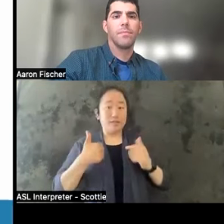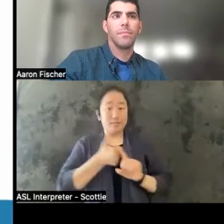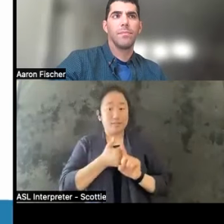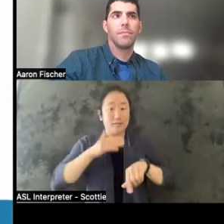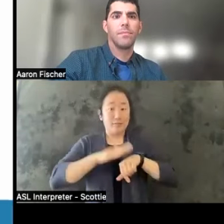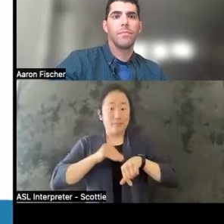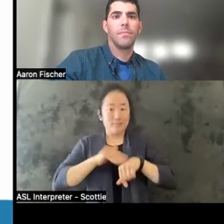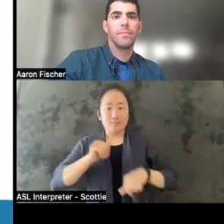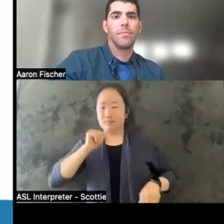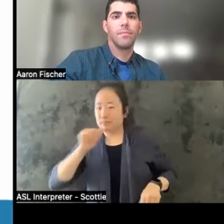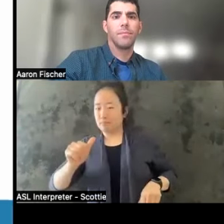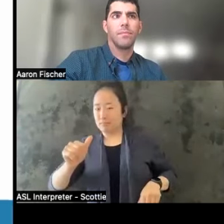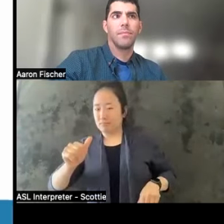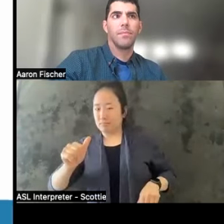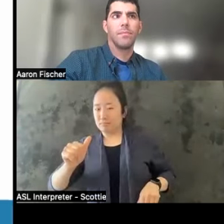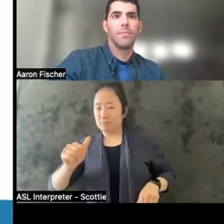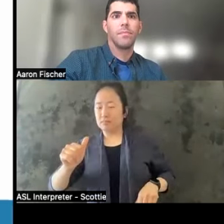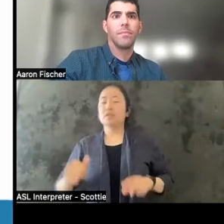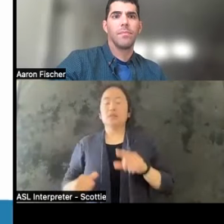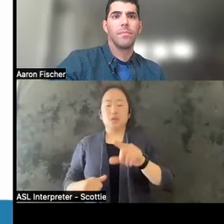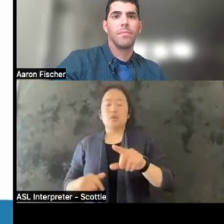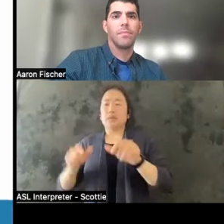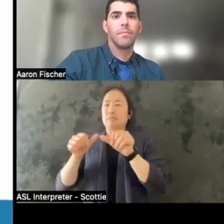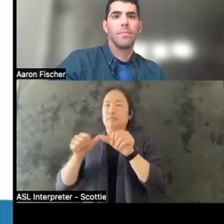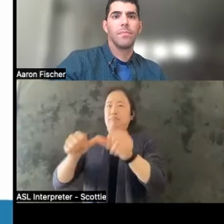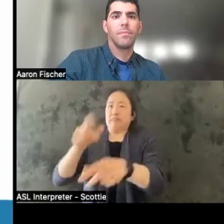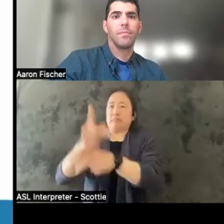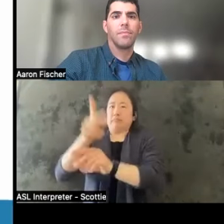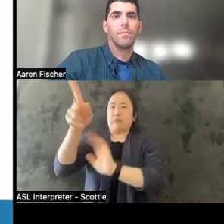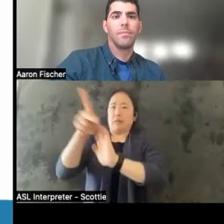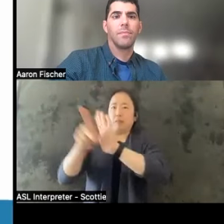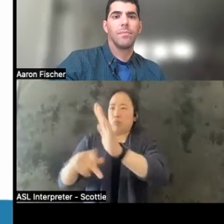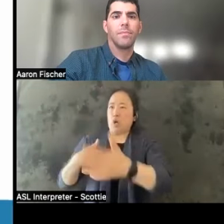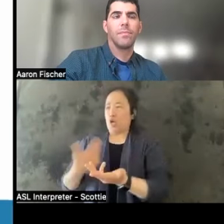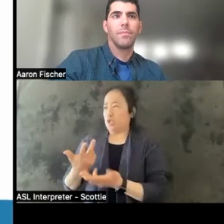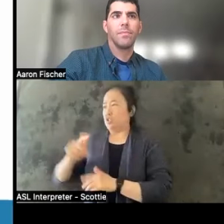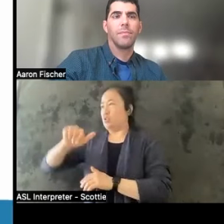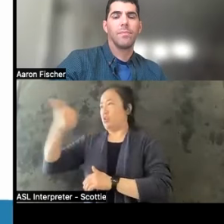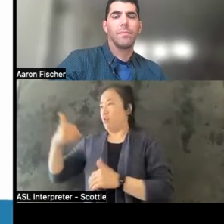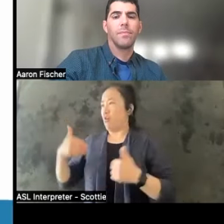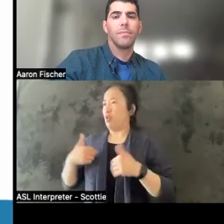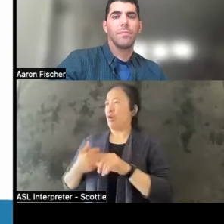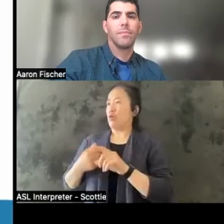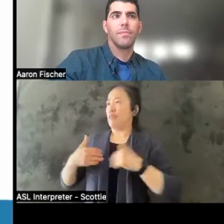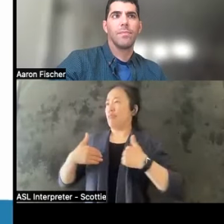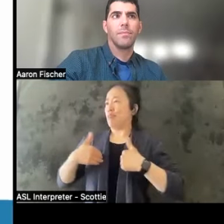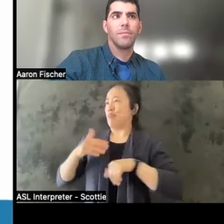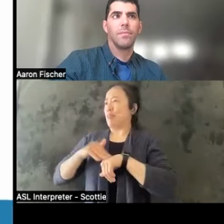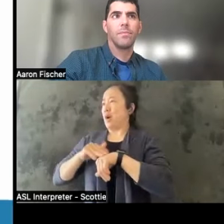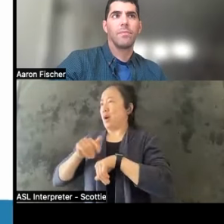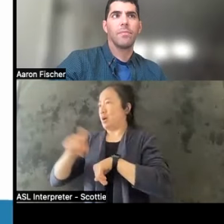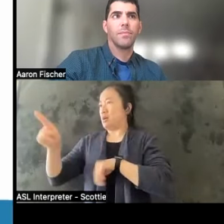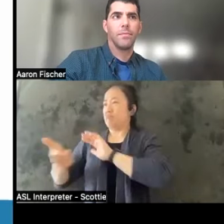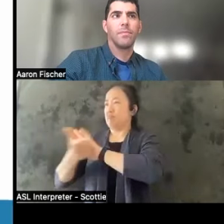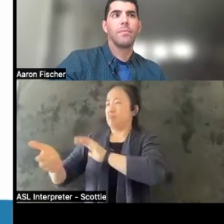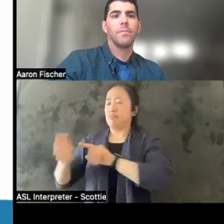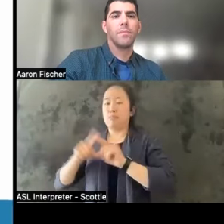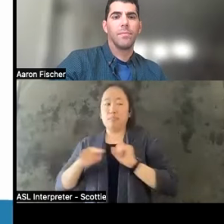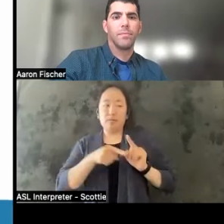maintained, but the entity also has to allow someone to come in with a service animal.